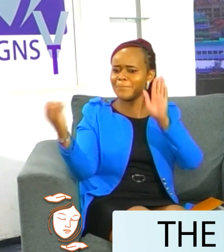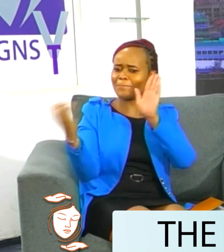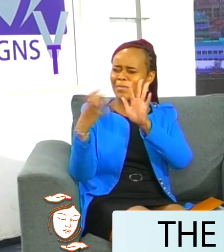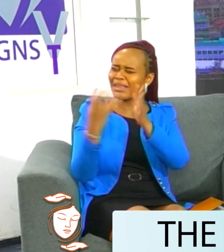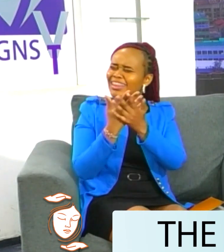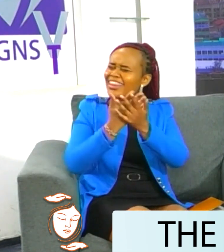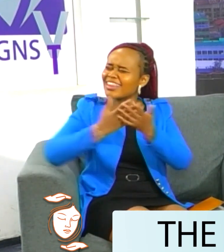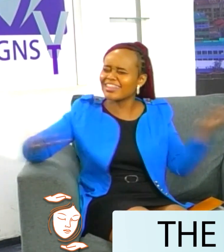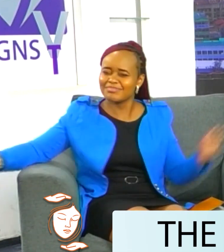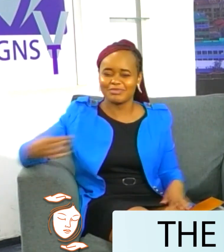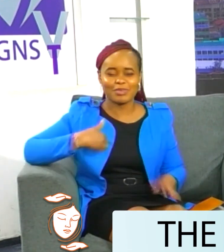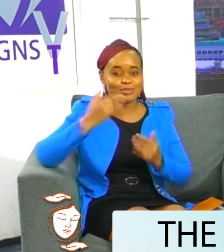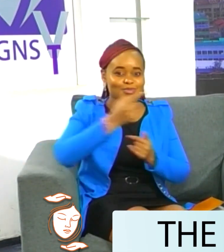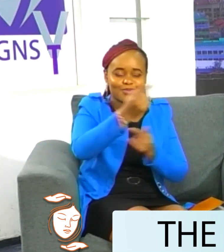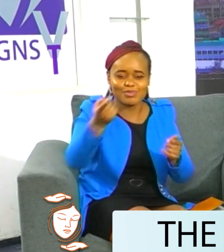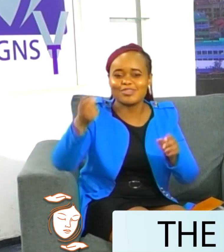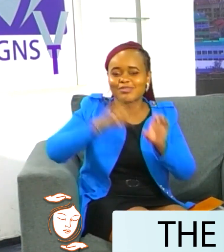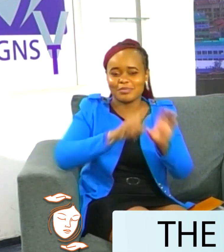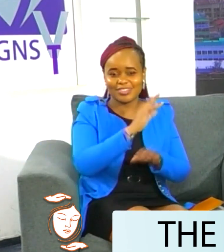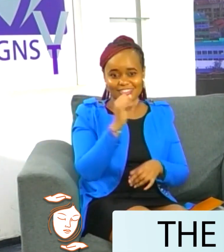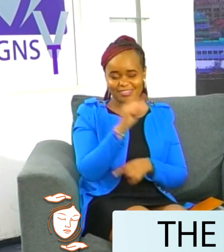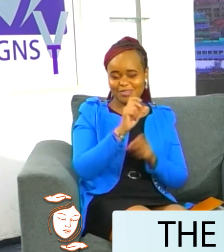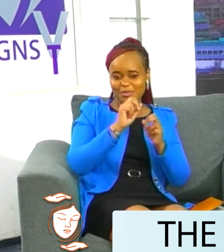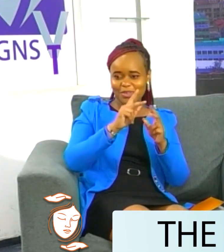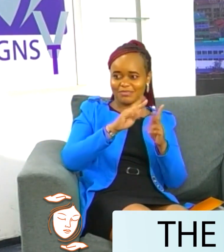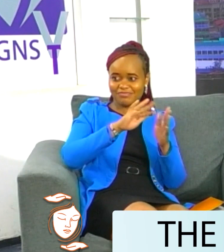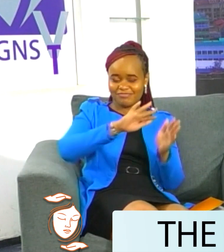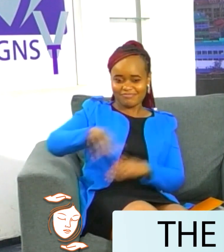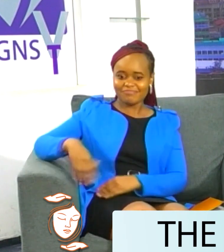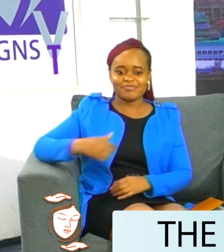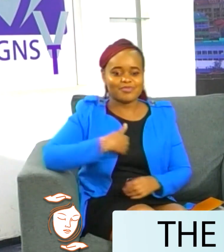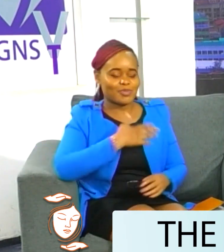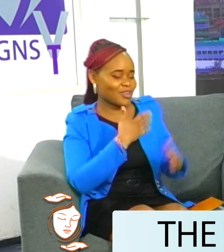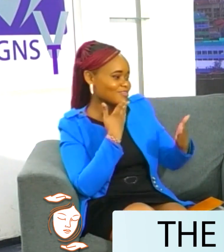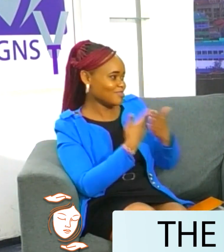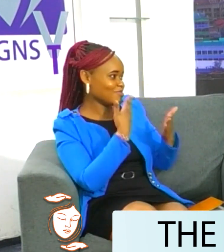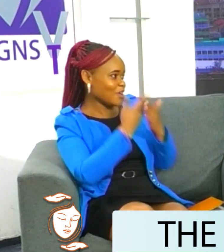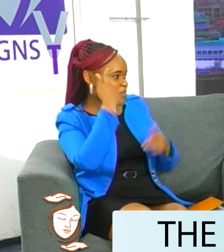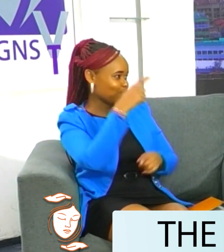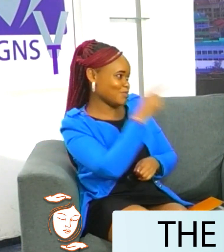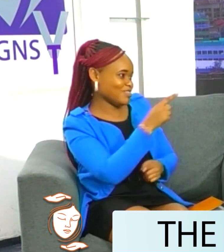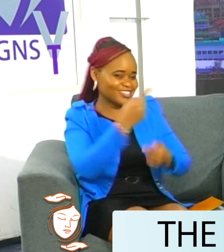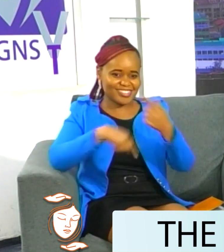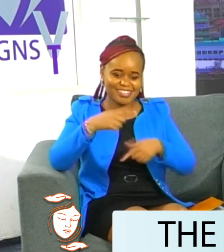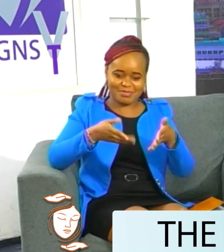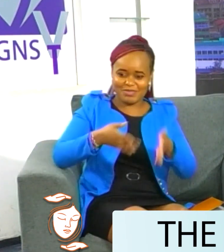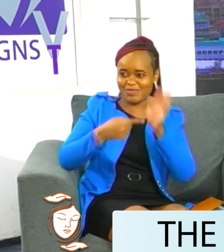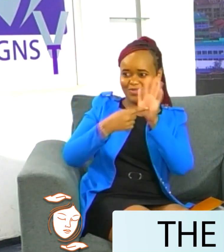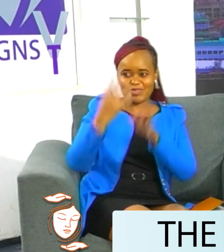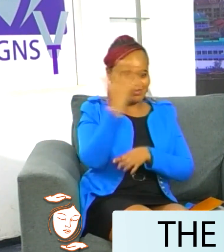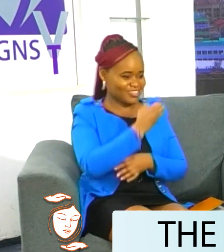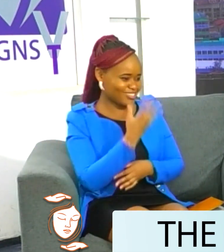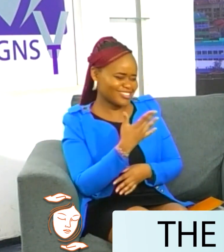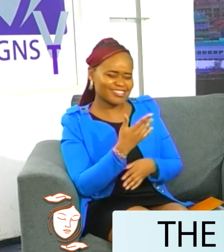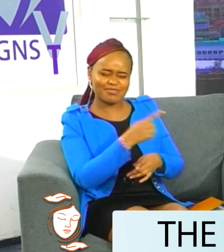we there are so many beautiful photos you can find on her Instagram. Please go and join her. I want to thank you, my guest, for